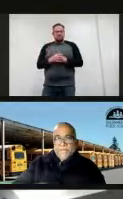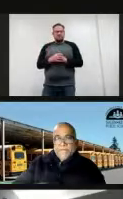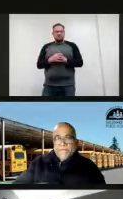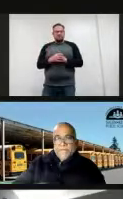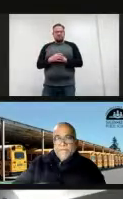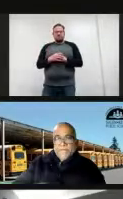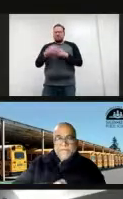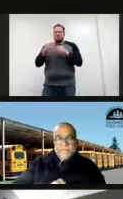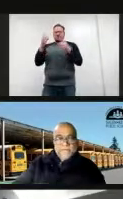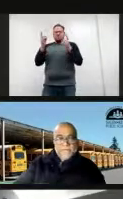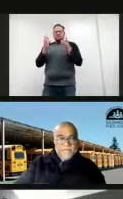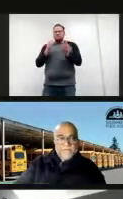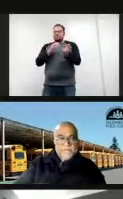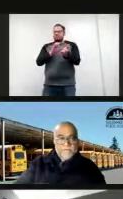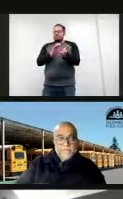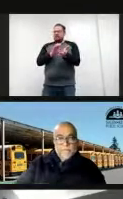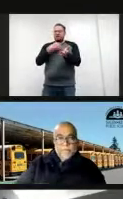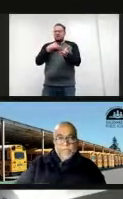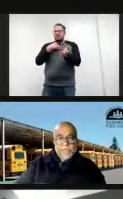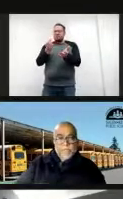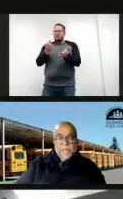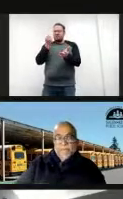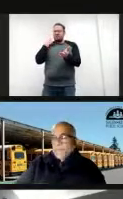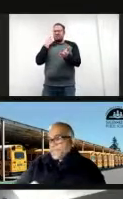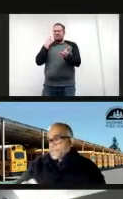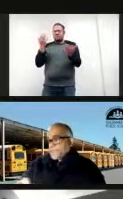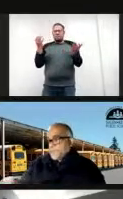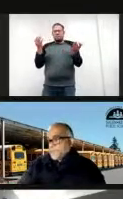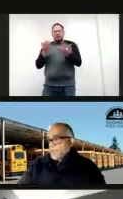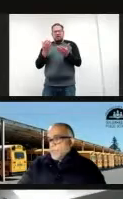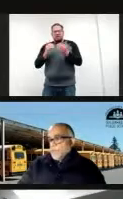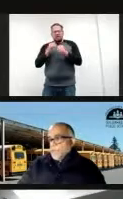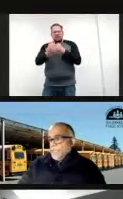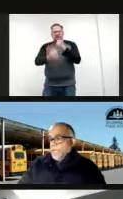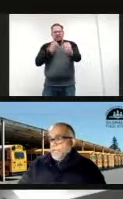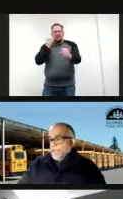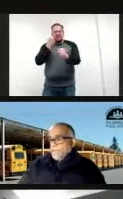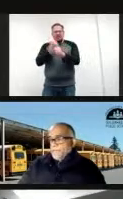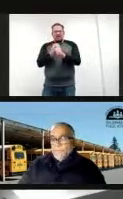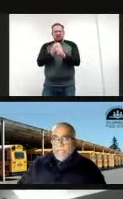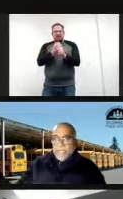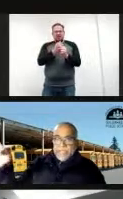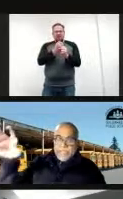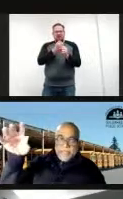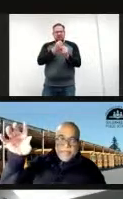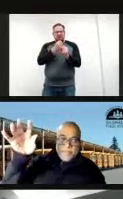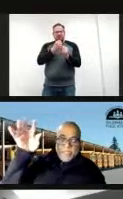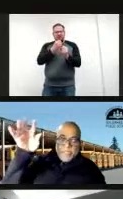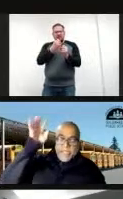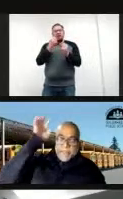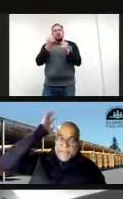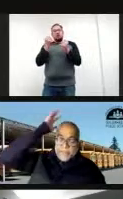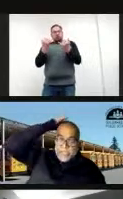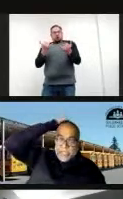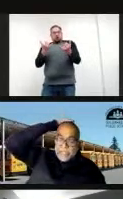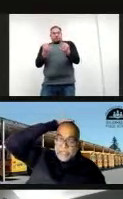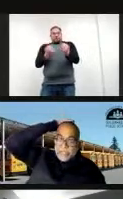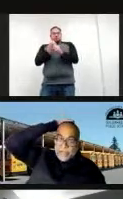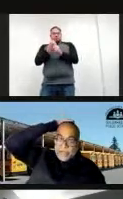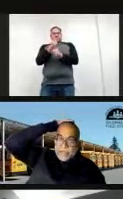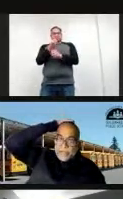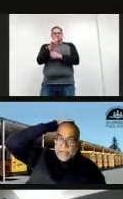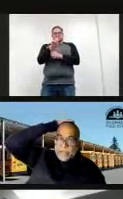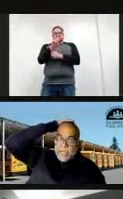Director Gary, I'm not sure I understood the question. Is it what is the year from which contracts are drawn? It's the current year. It's